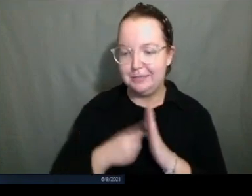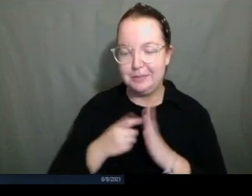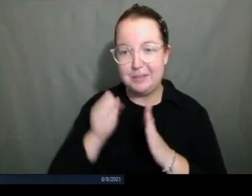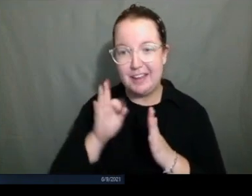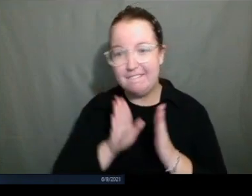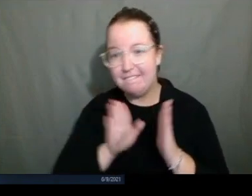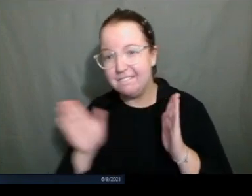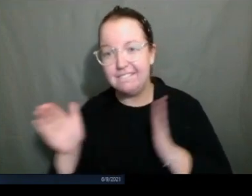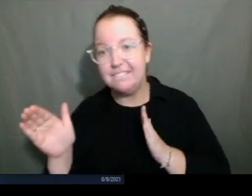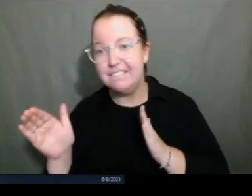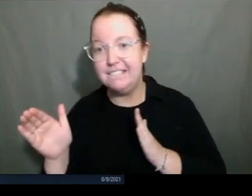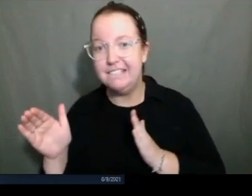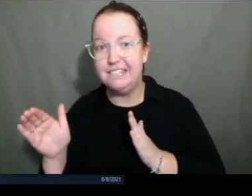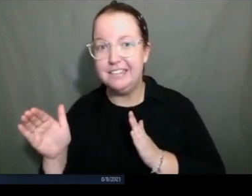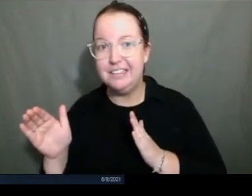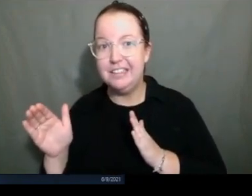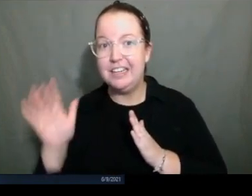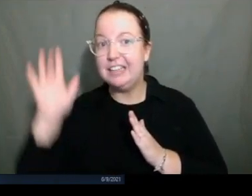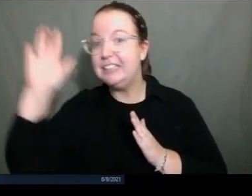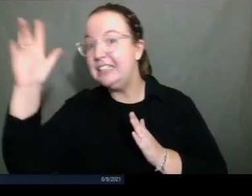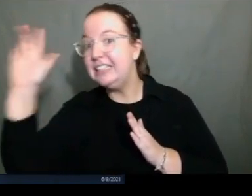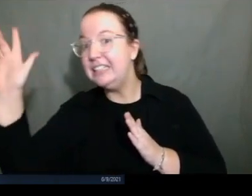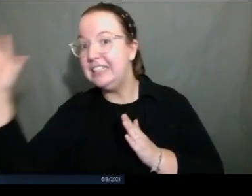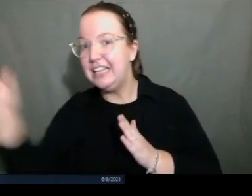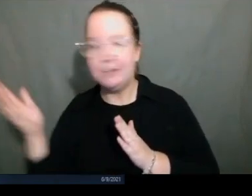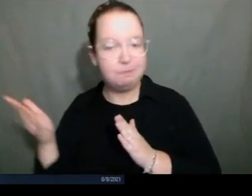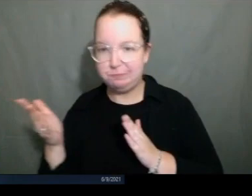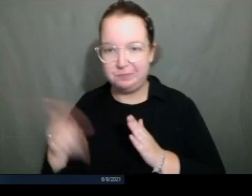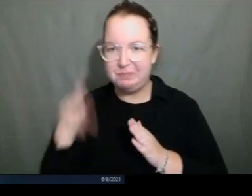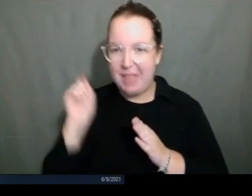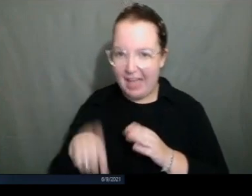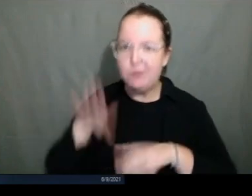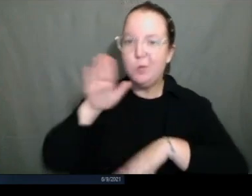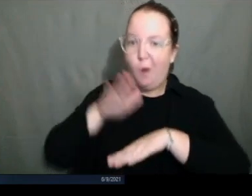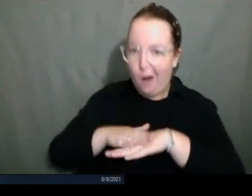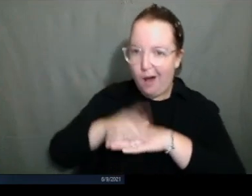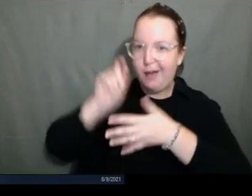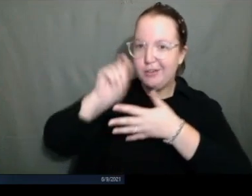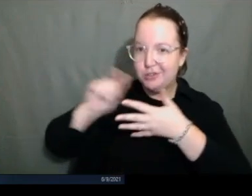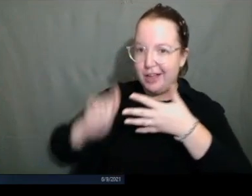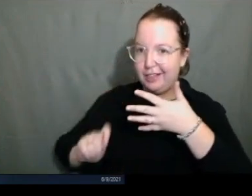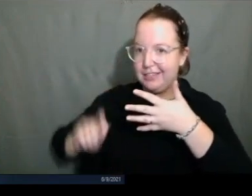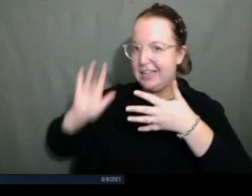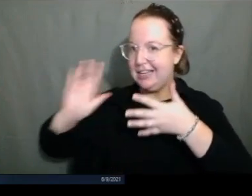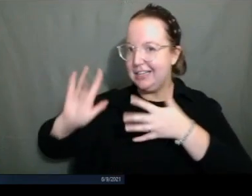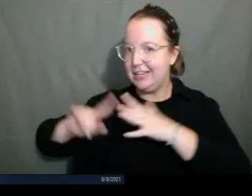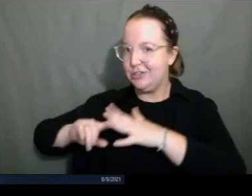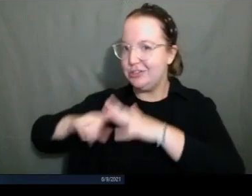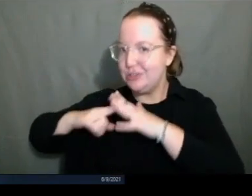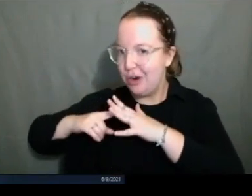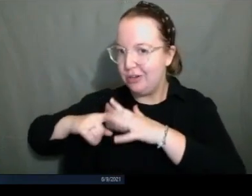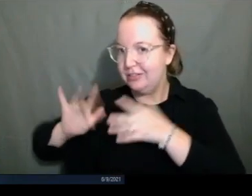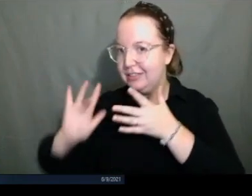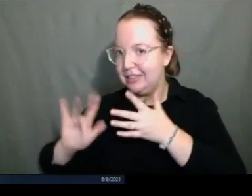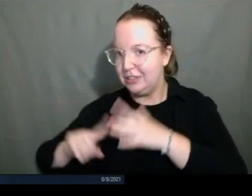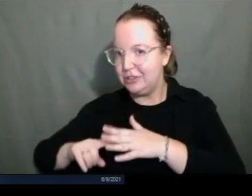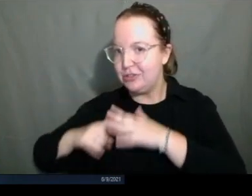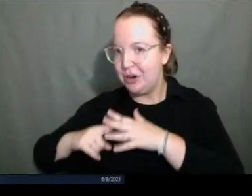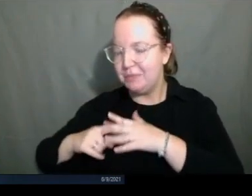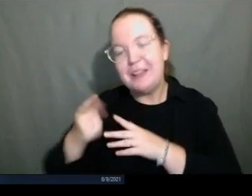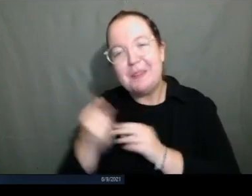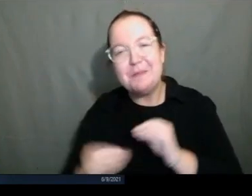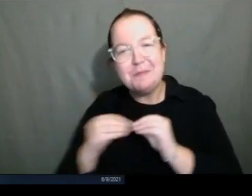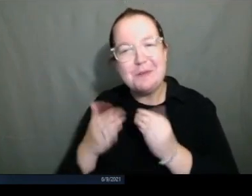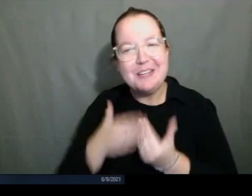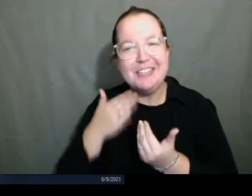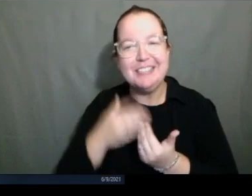some people might think to just go in and confirm the tasks. You have to initiate it through the checklist, which is a little bit easier anyway